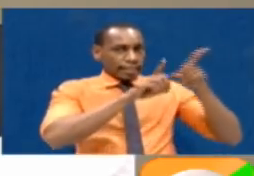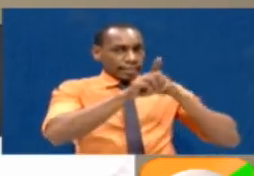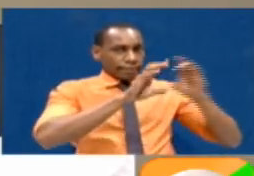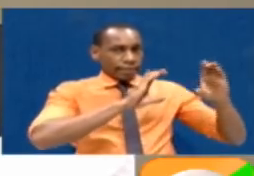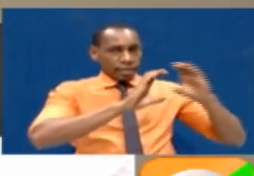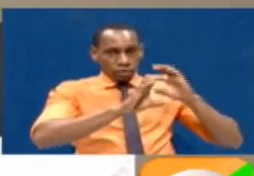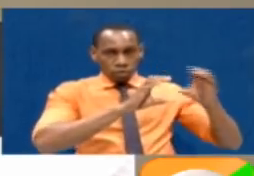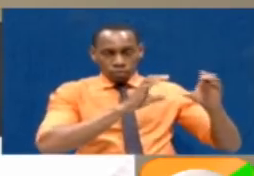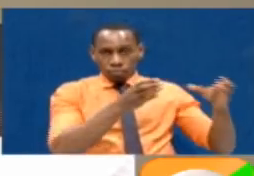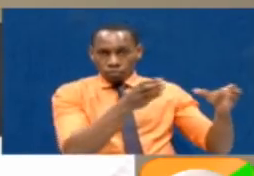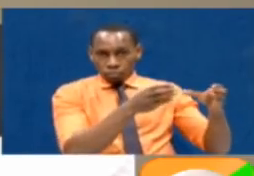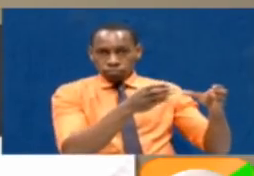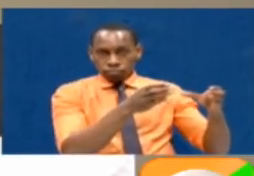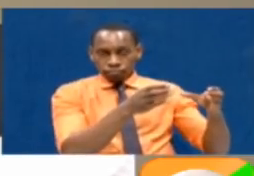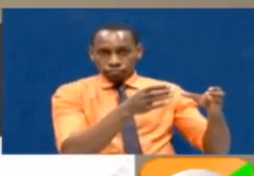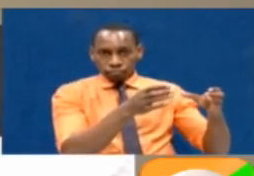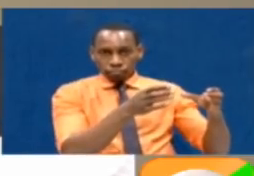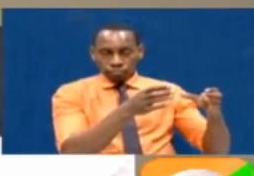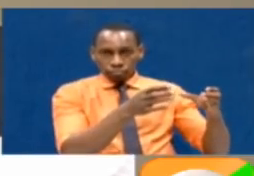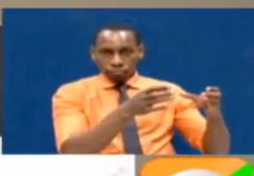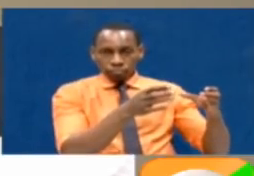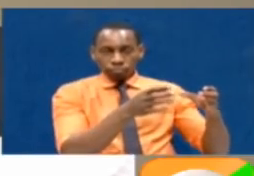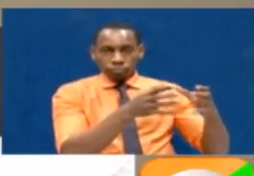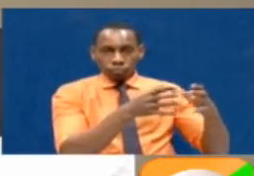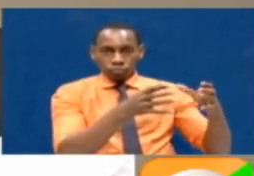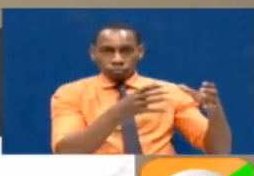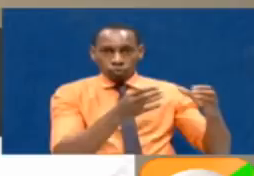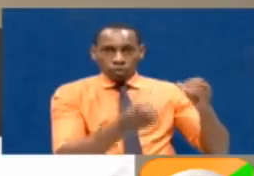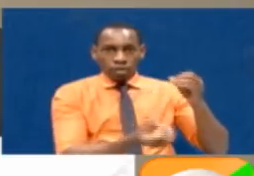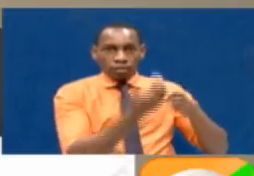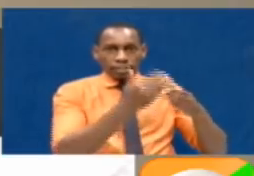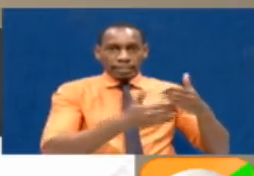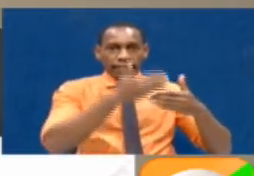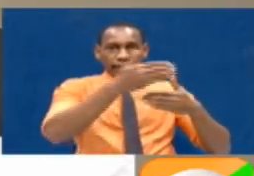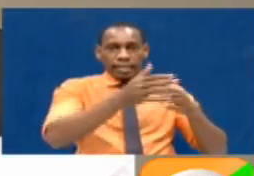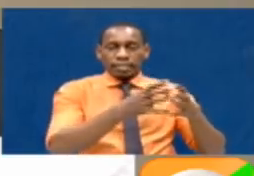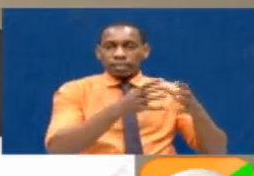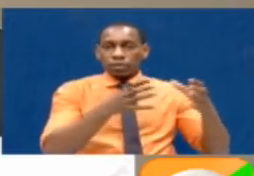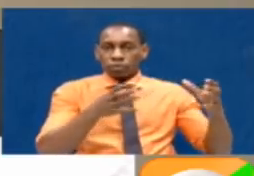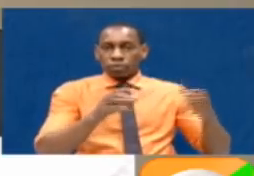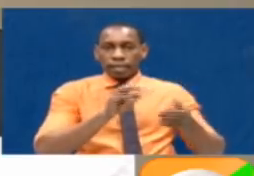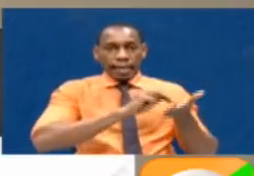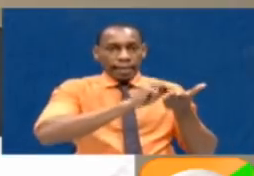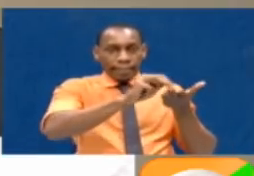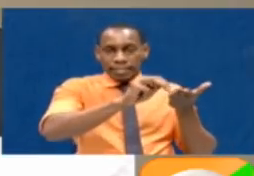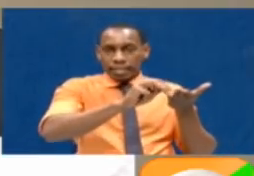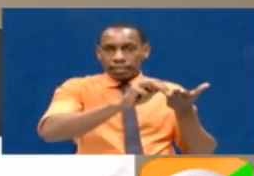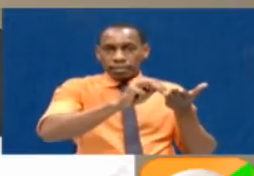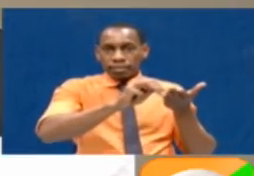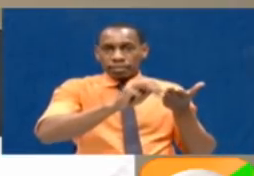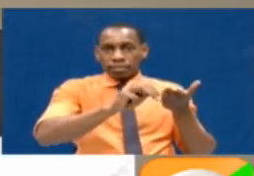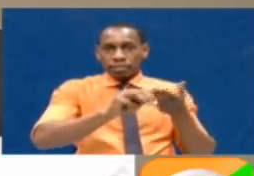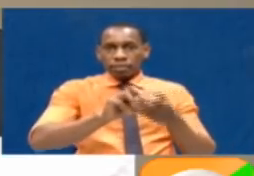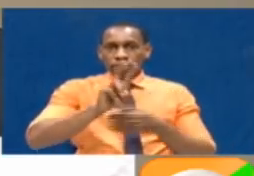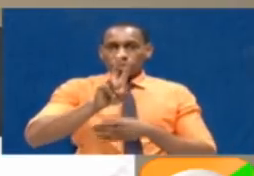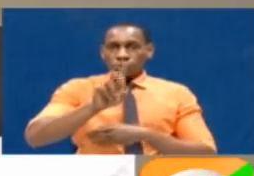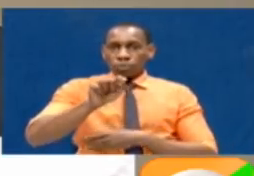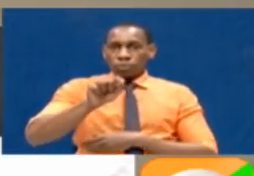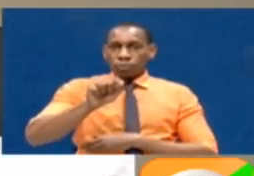Safaricom re-establishing the next phase of growth, M-Pesa,